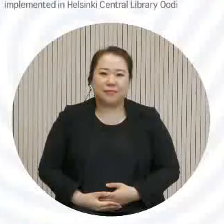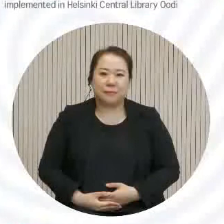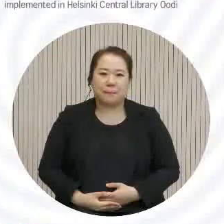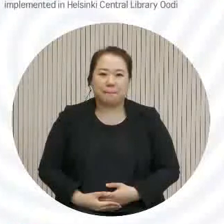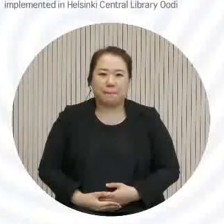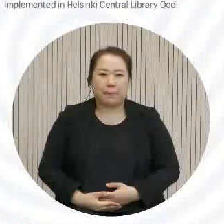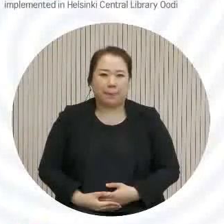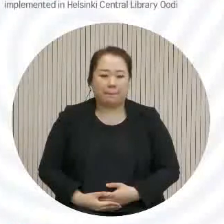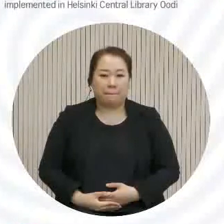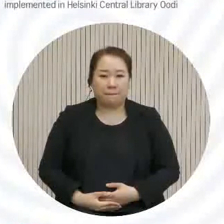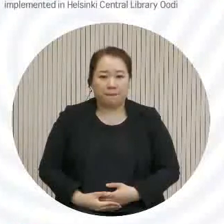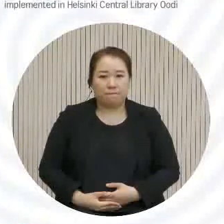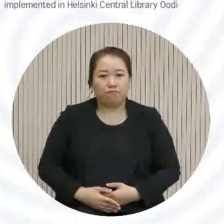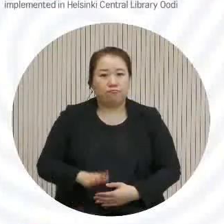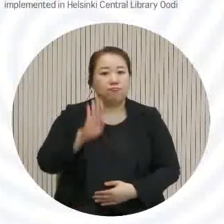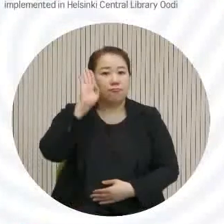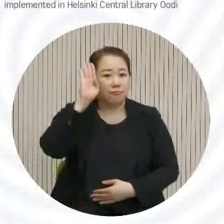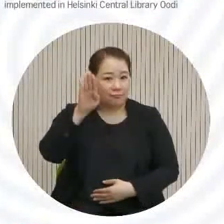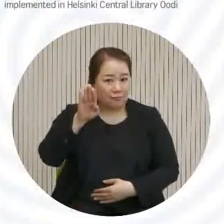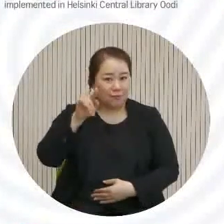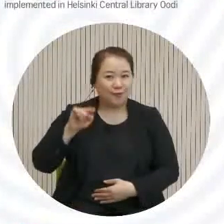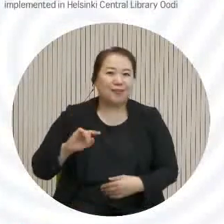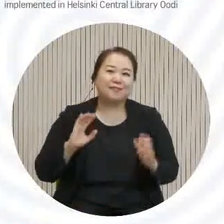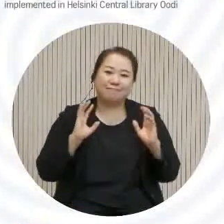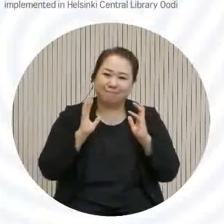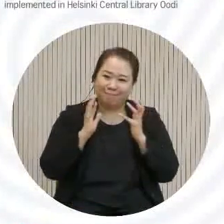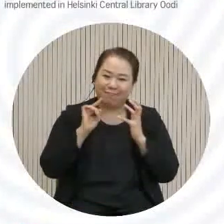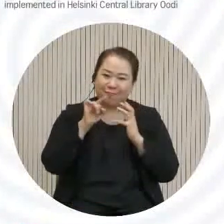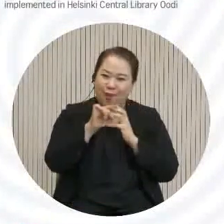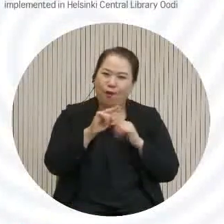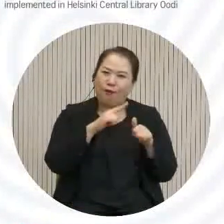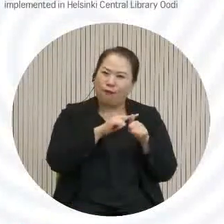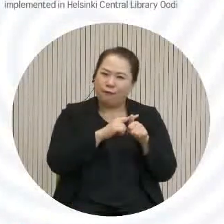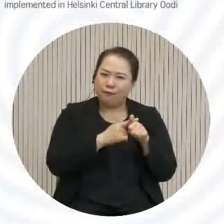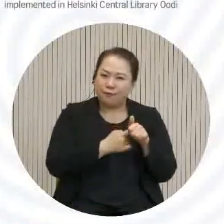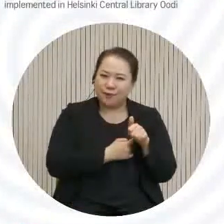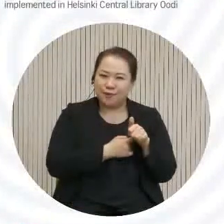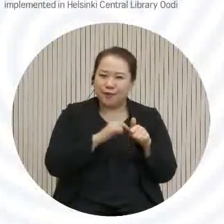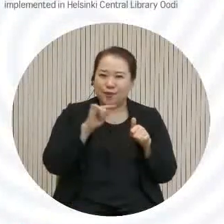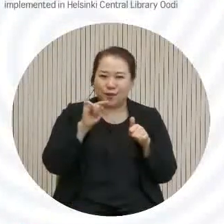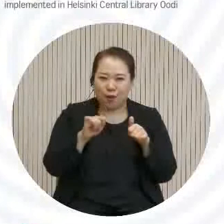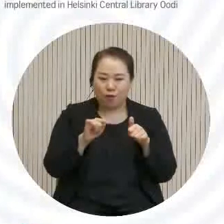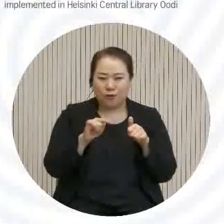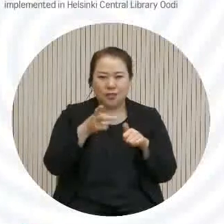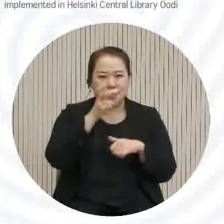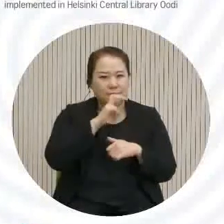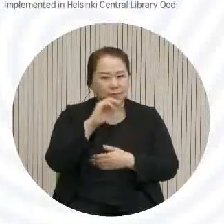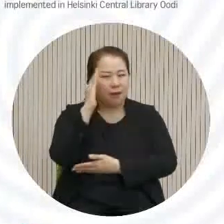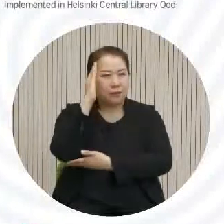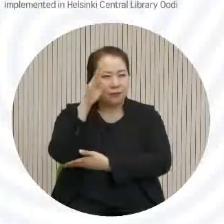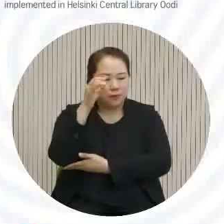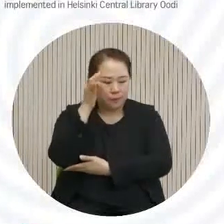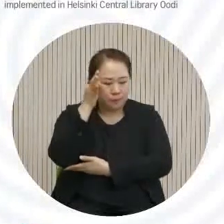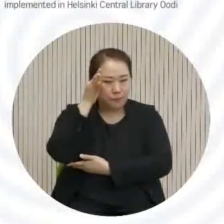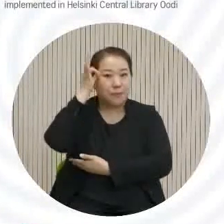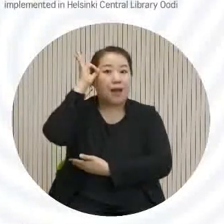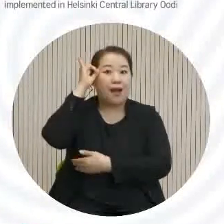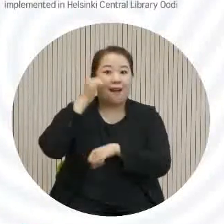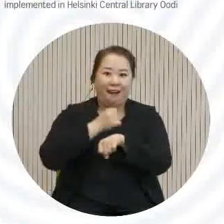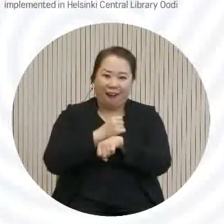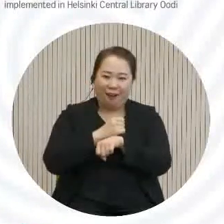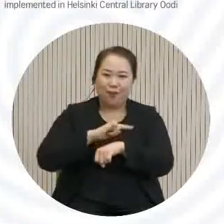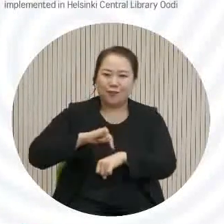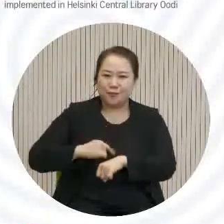Now, after that, kids are being reminded again of the musical story and are encouraged to compose their